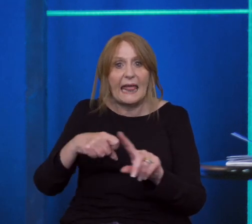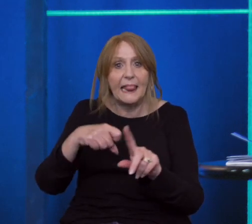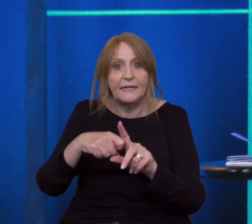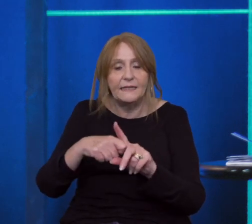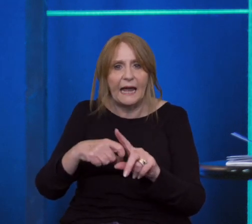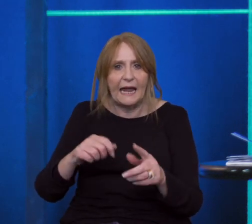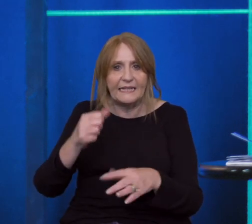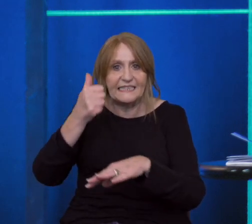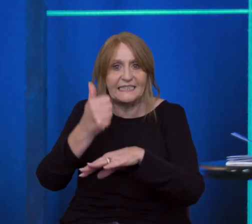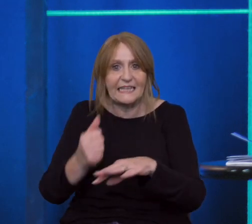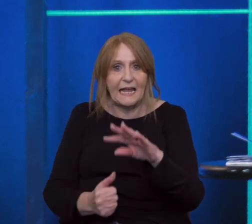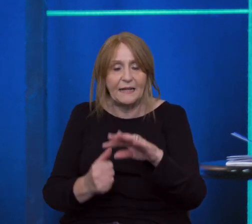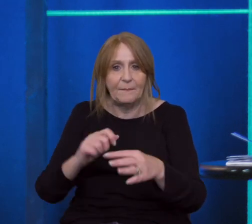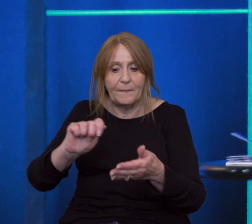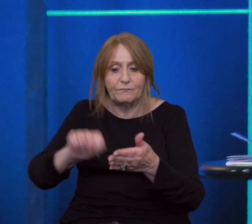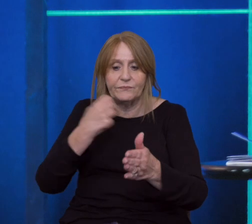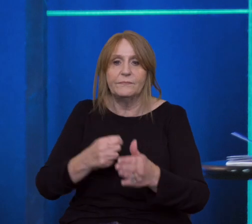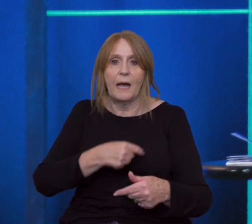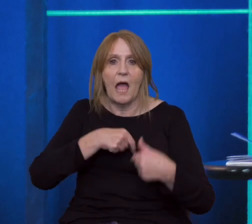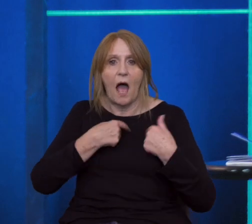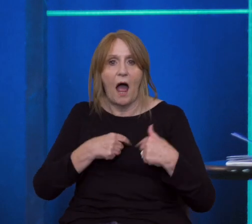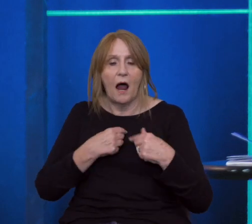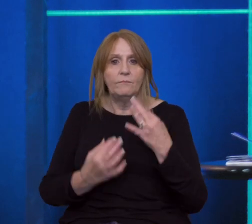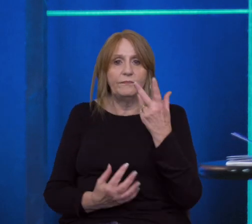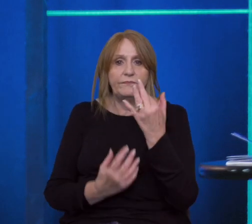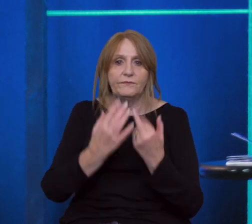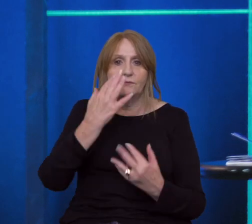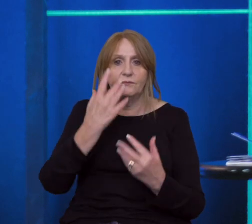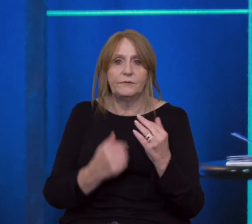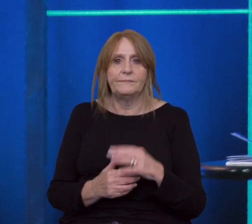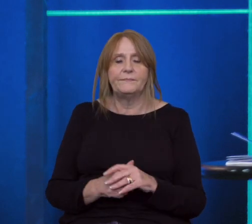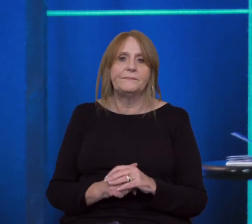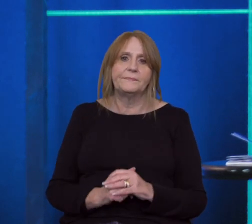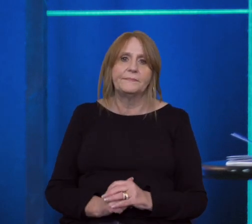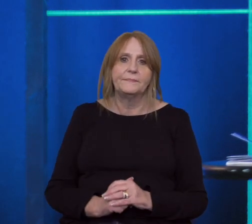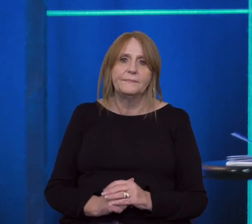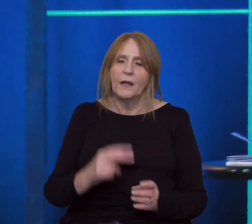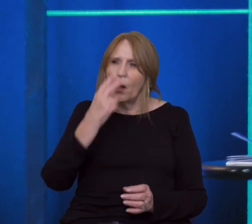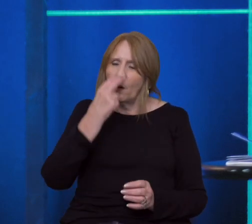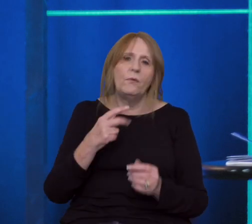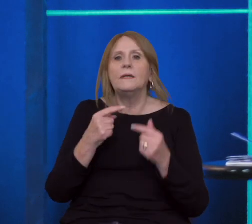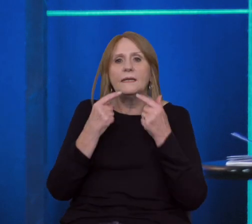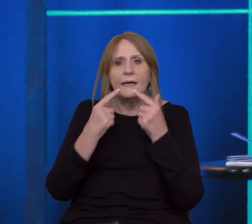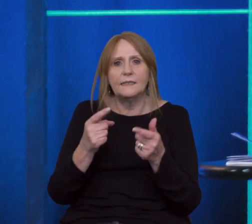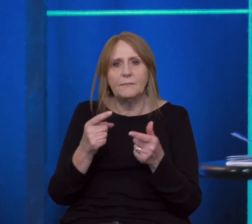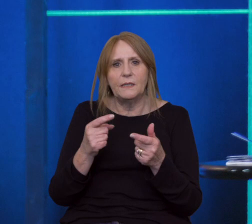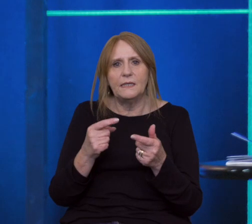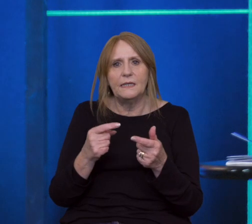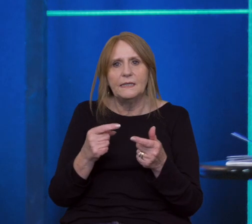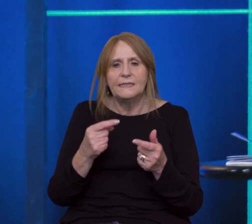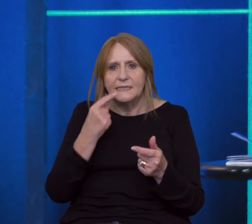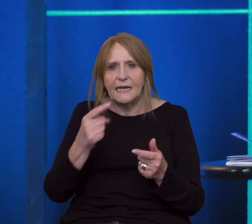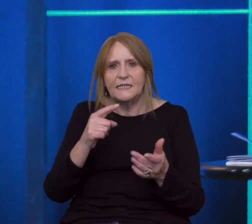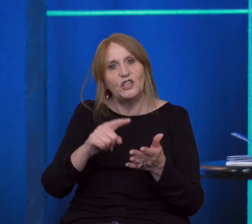fire. The prophet in the Old Testament calls Jesus like a dry stick out of